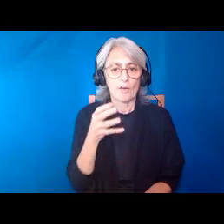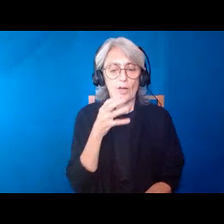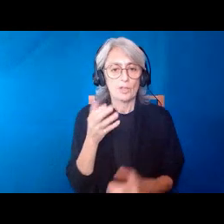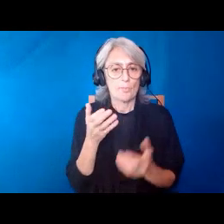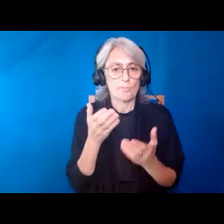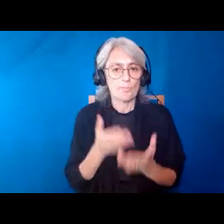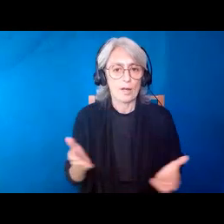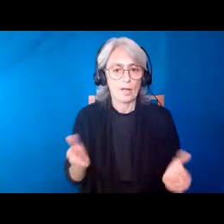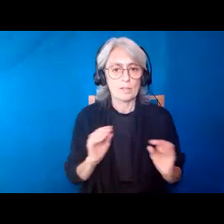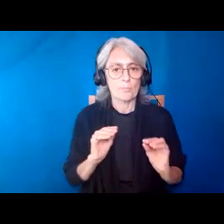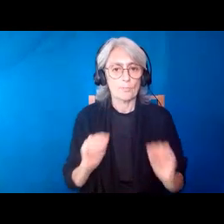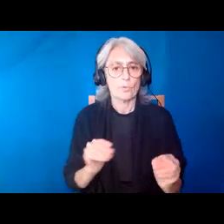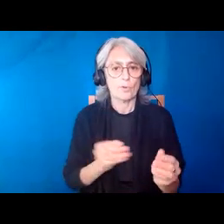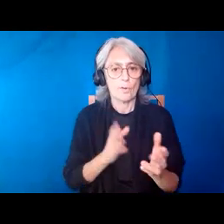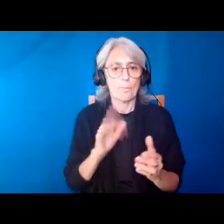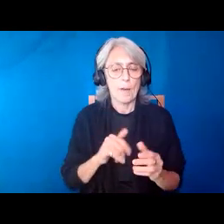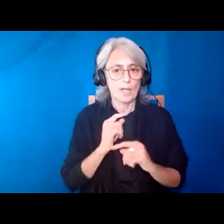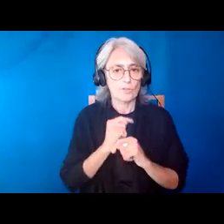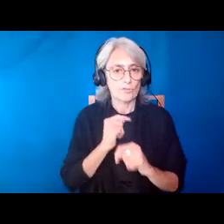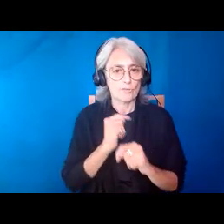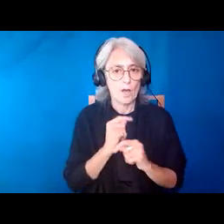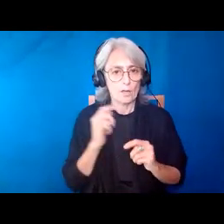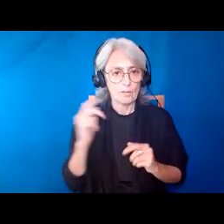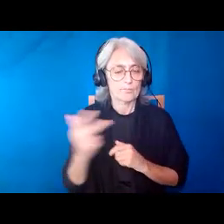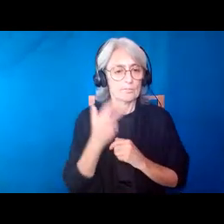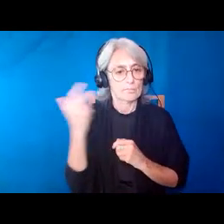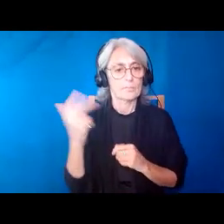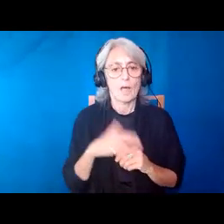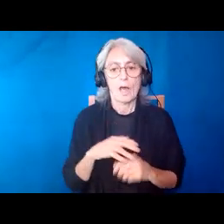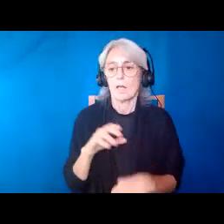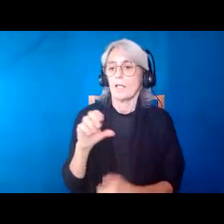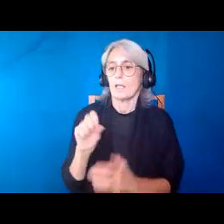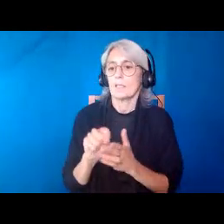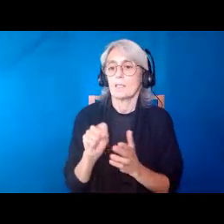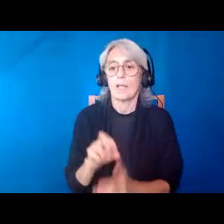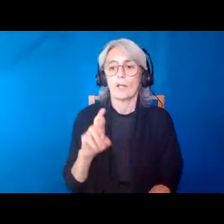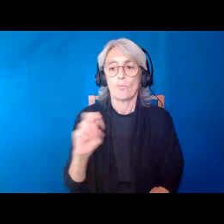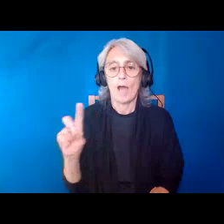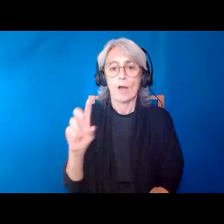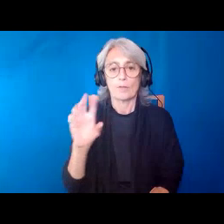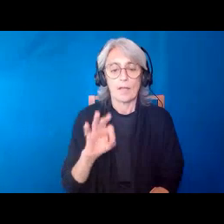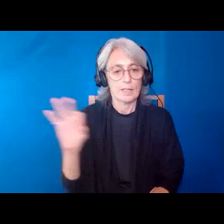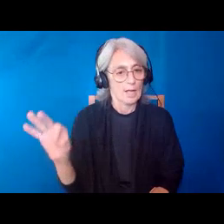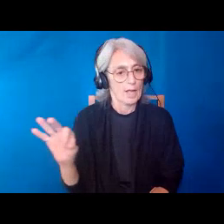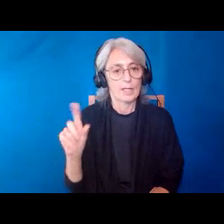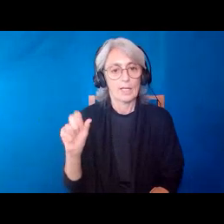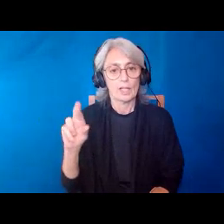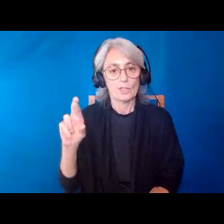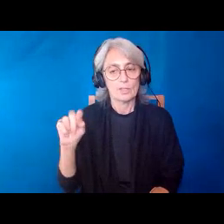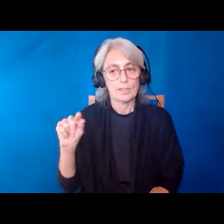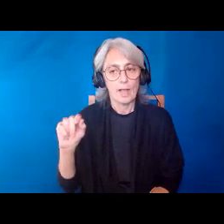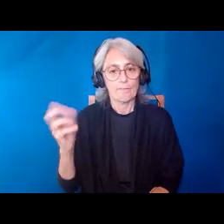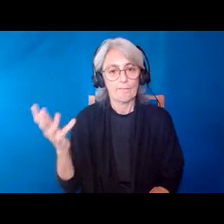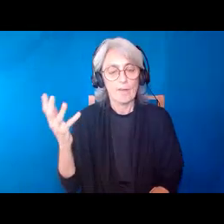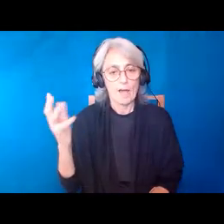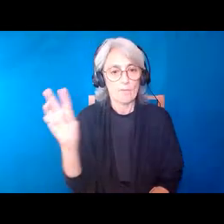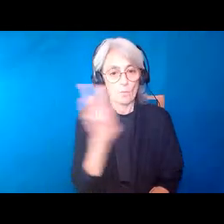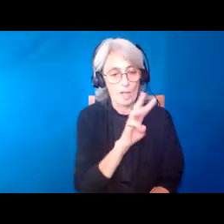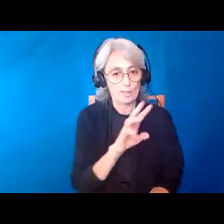truck, primarily on the State Route 99, the Interstate 5 on the west side, and our east and